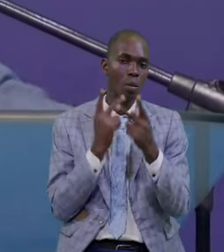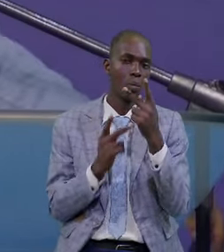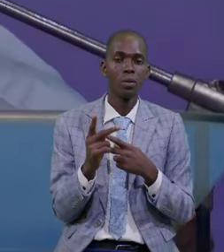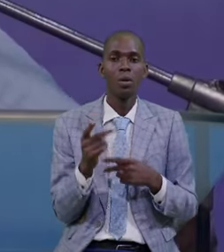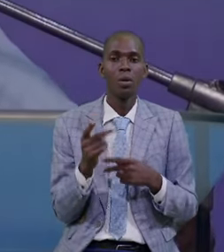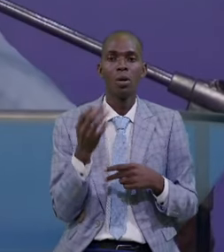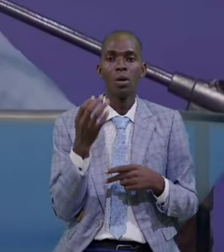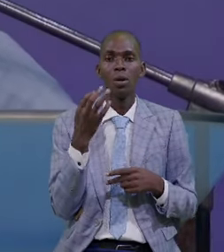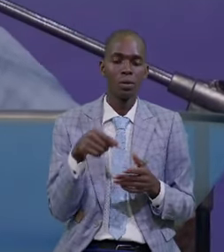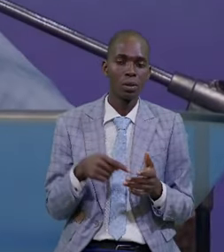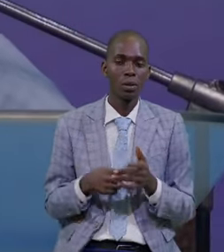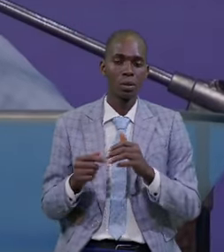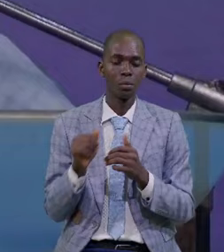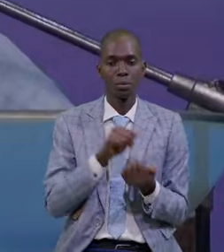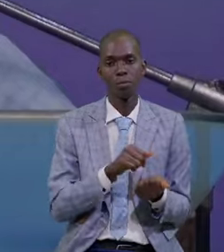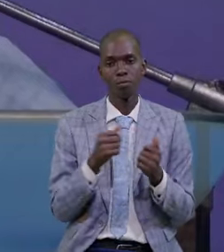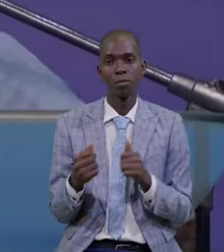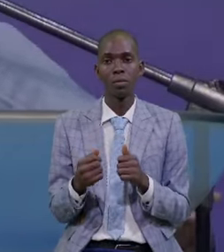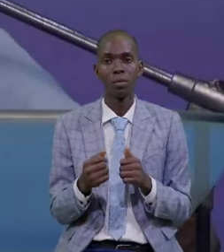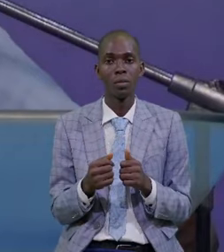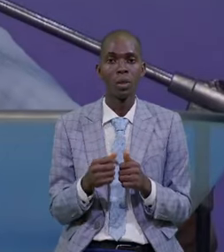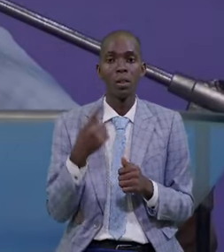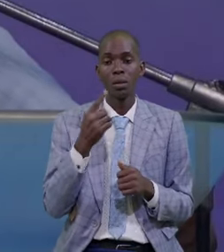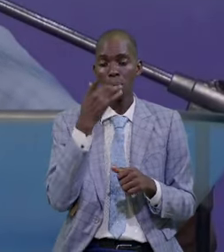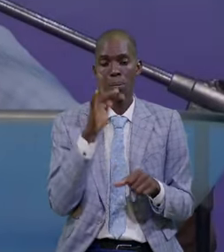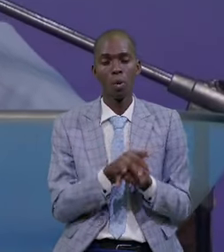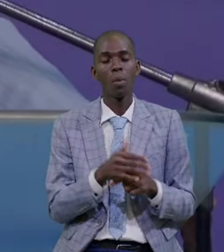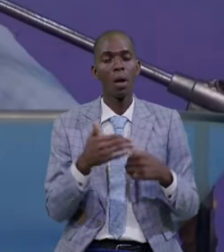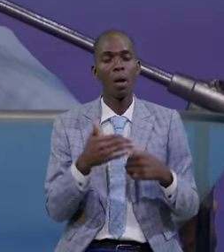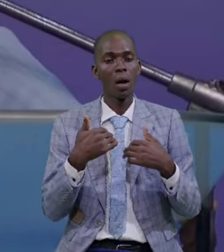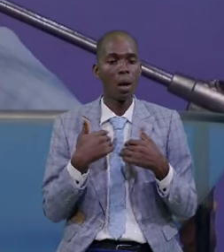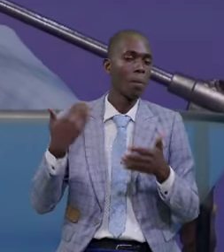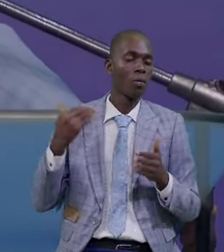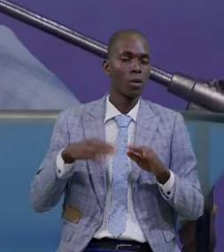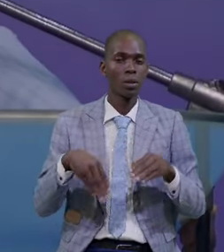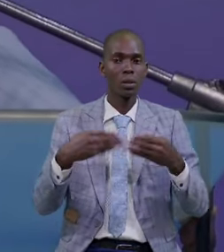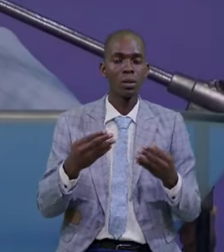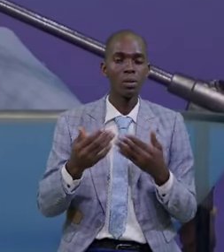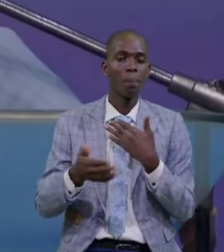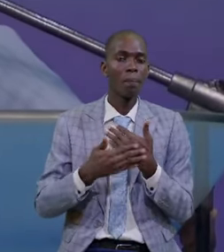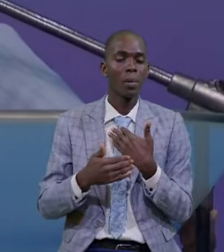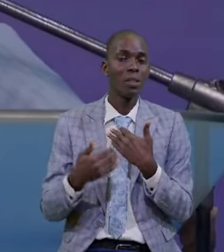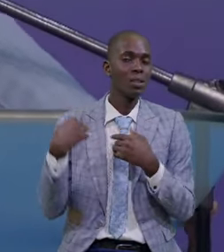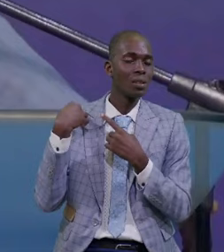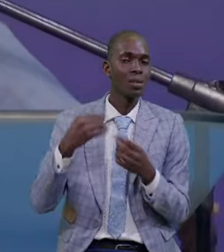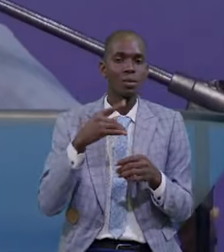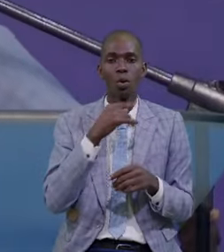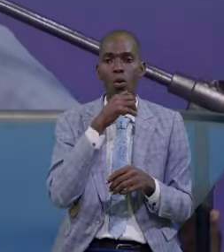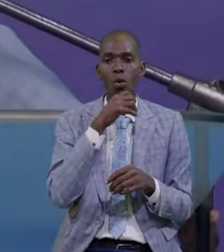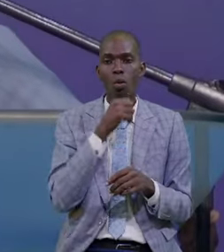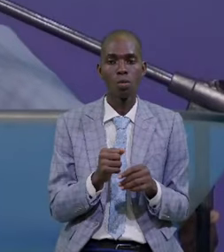this baptism. The promise had been given back in the Old Testament in